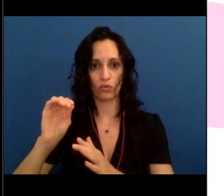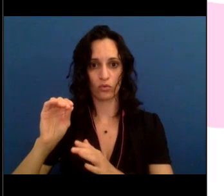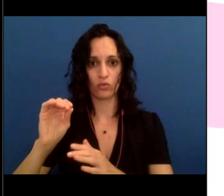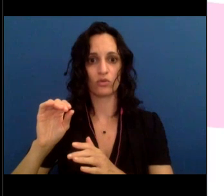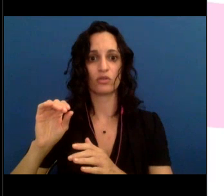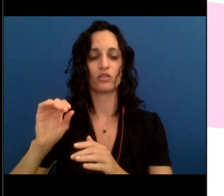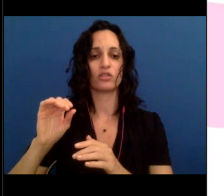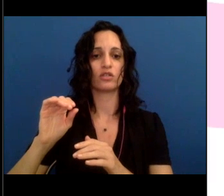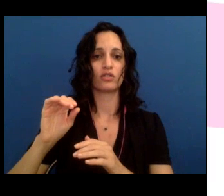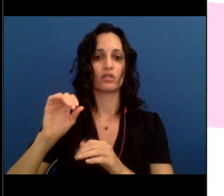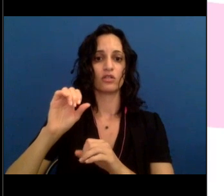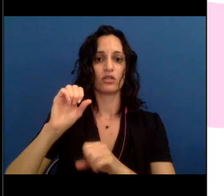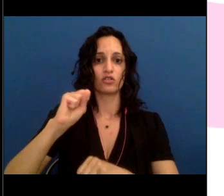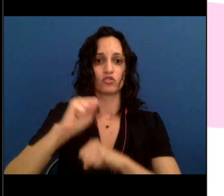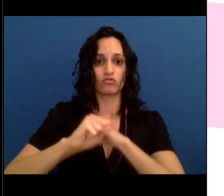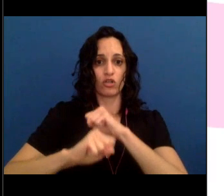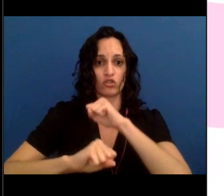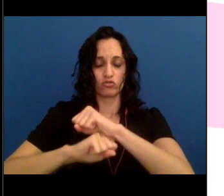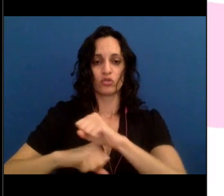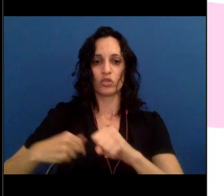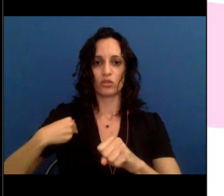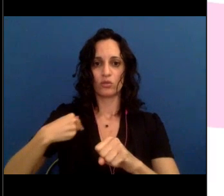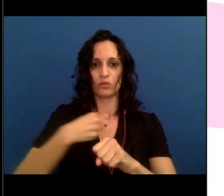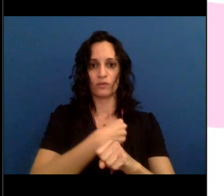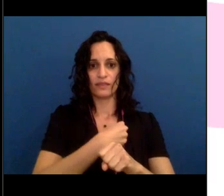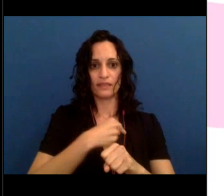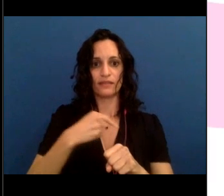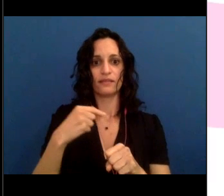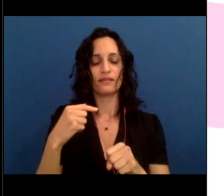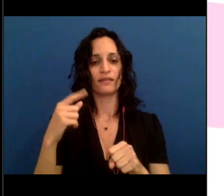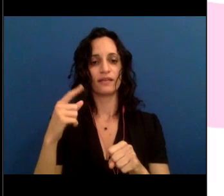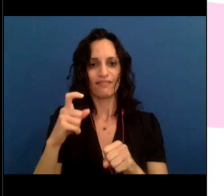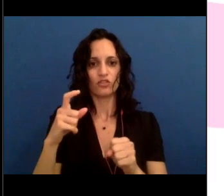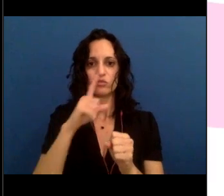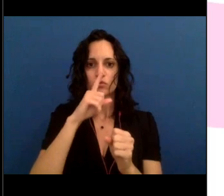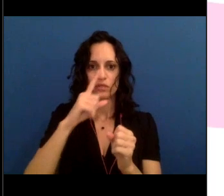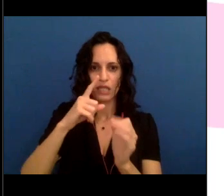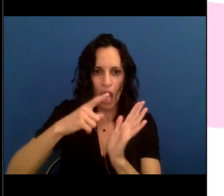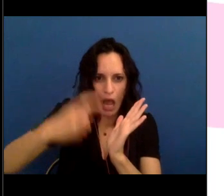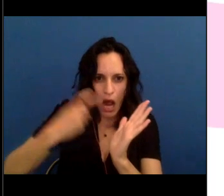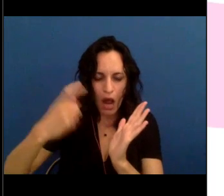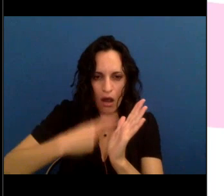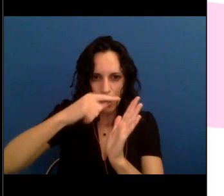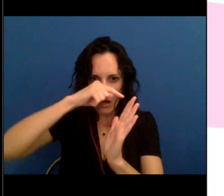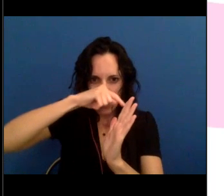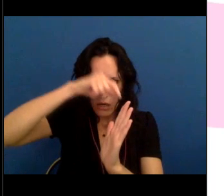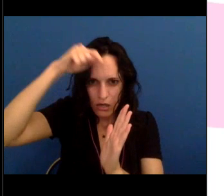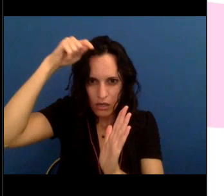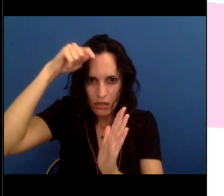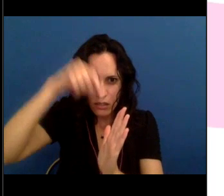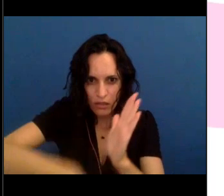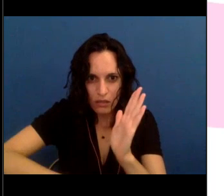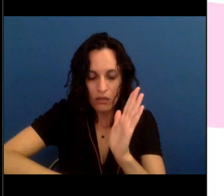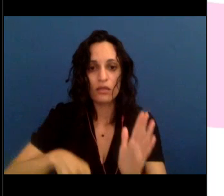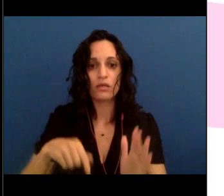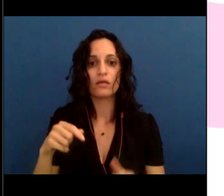to excavate the field to unearth the commitment that, goes back over a